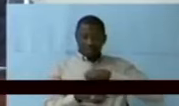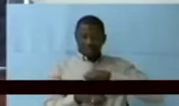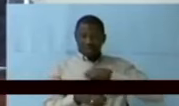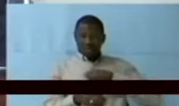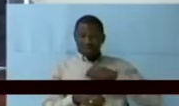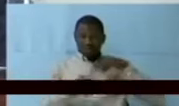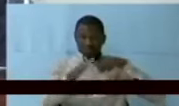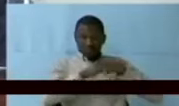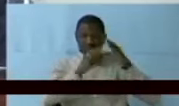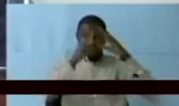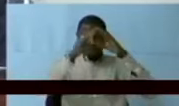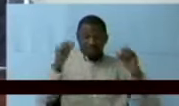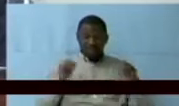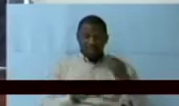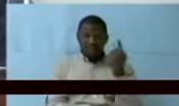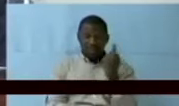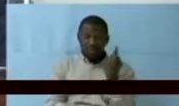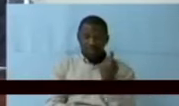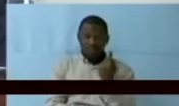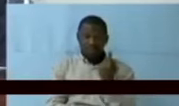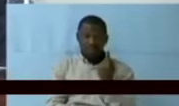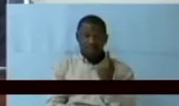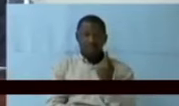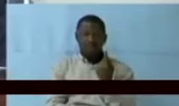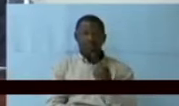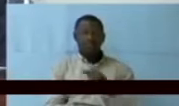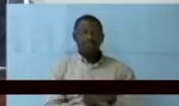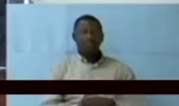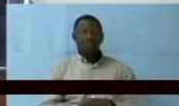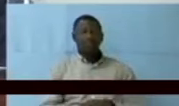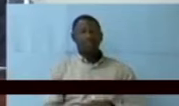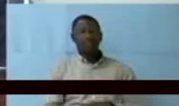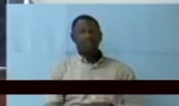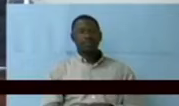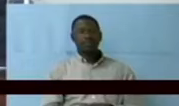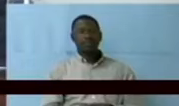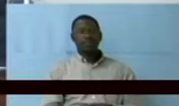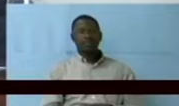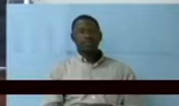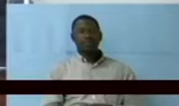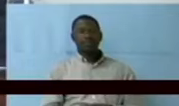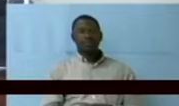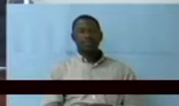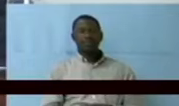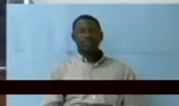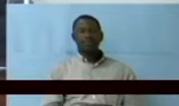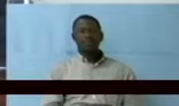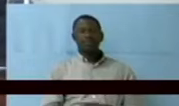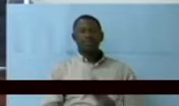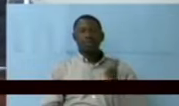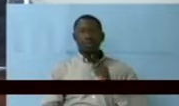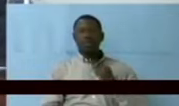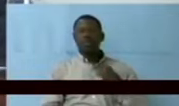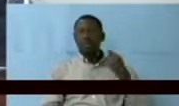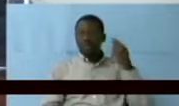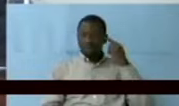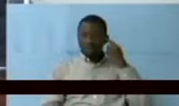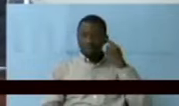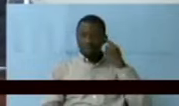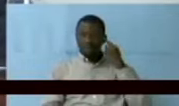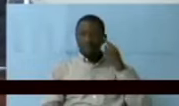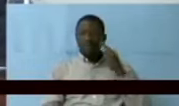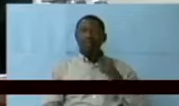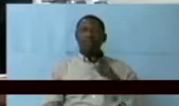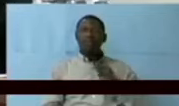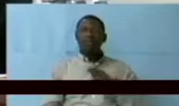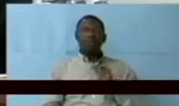kono ba? Well, the rumor nga mwela mwe kumo memwe, which I cannot